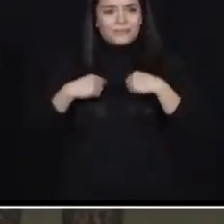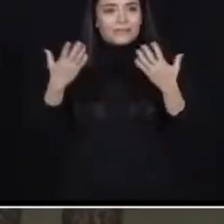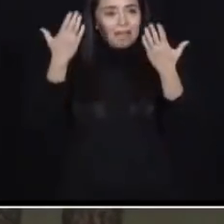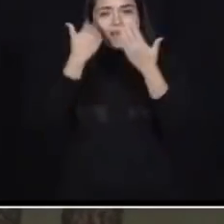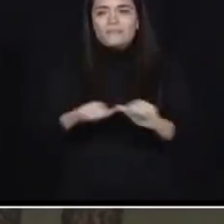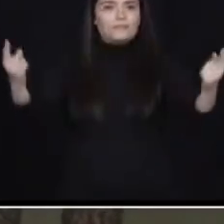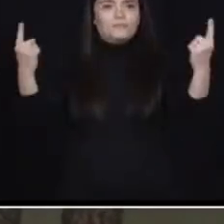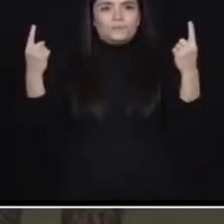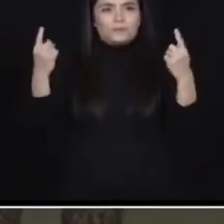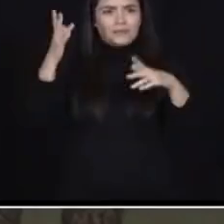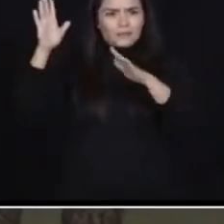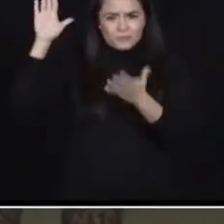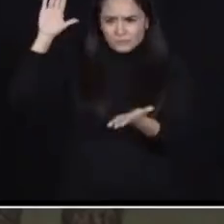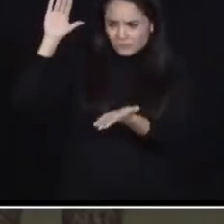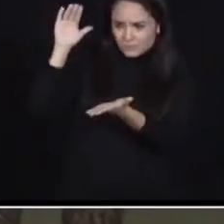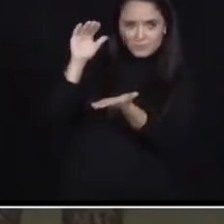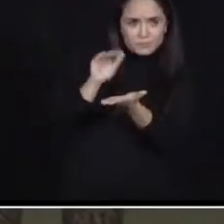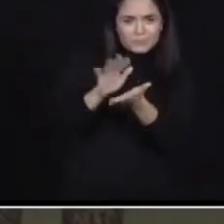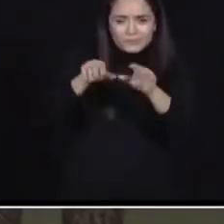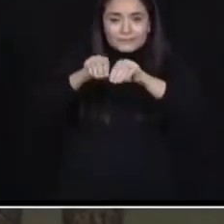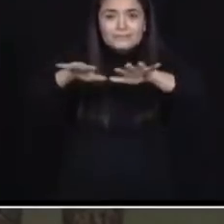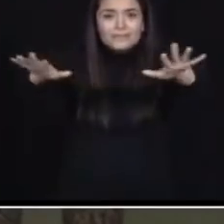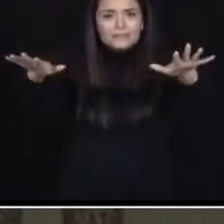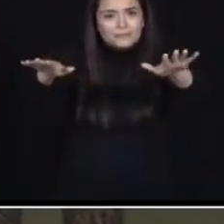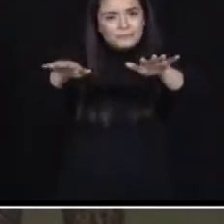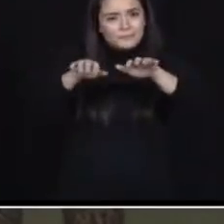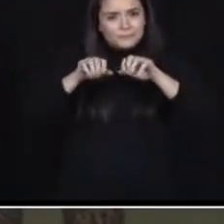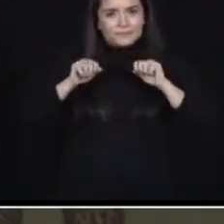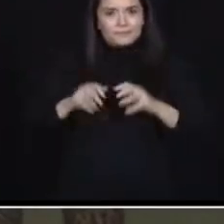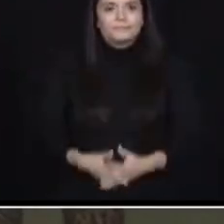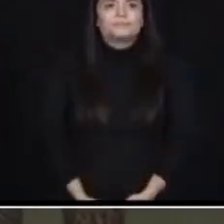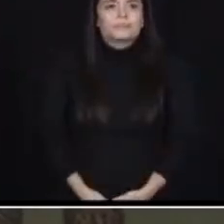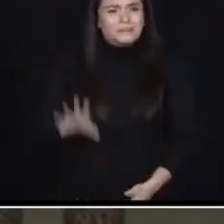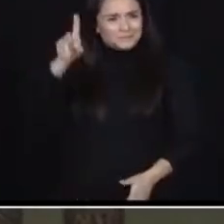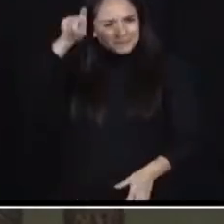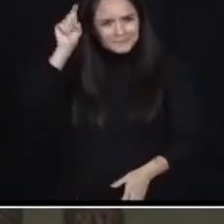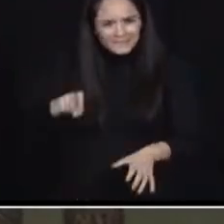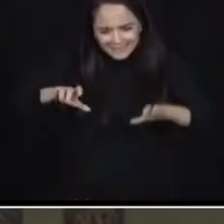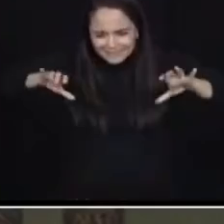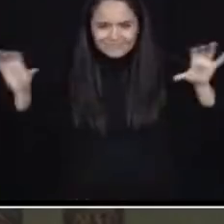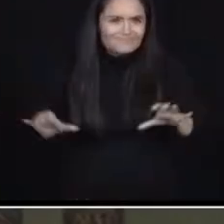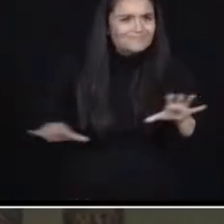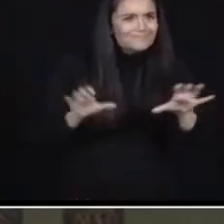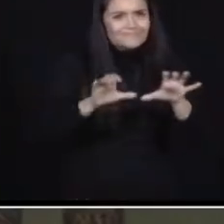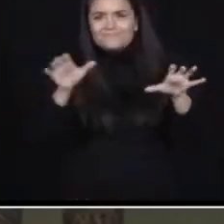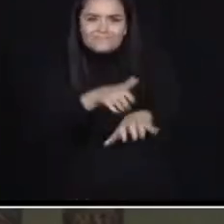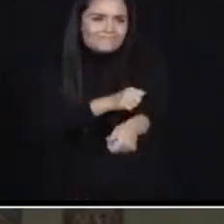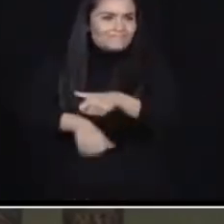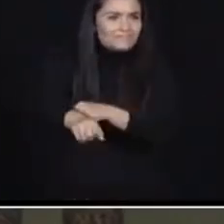slow the spread of this virus. We must do whatever it takes to stop our hospitals from being